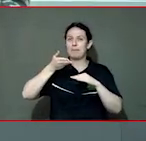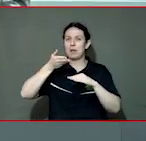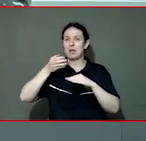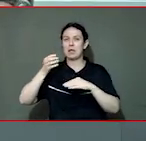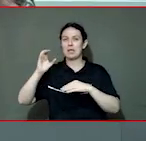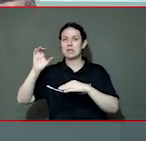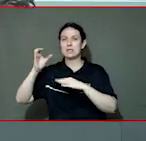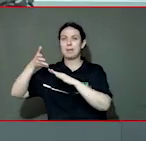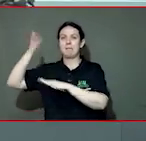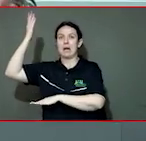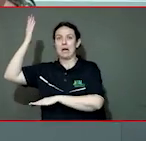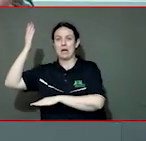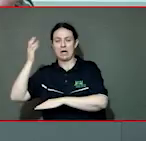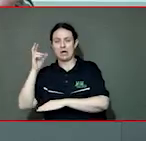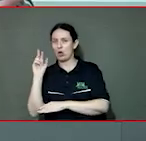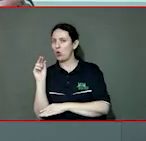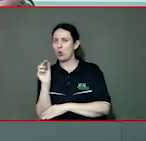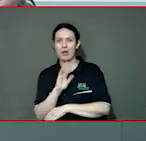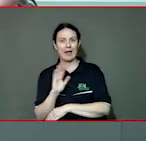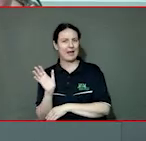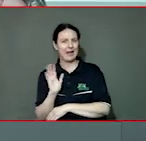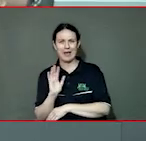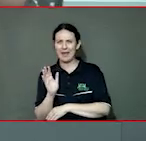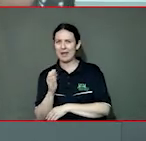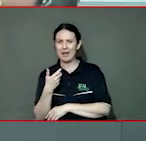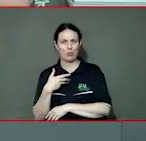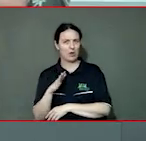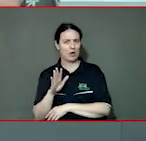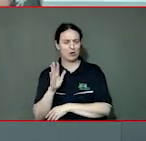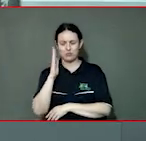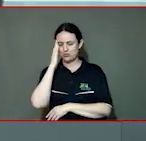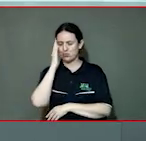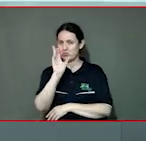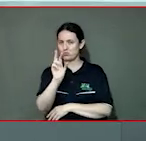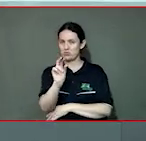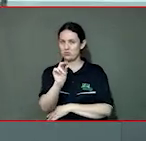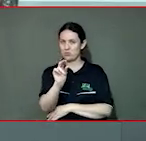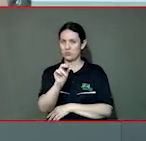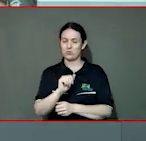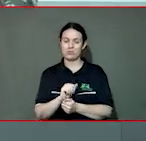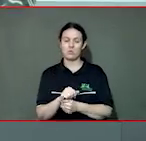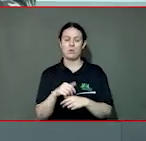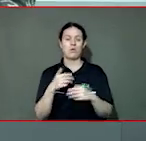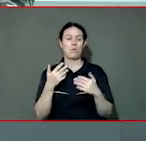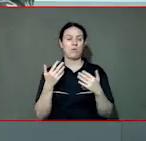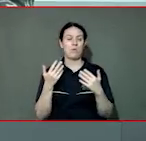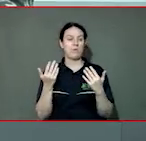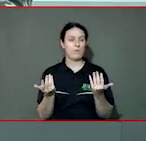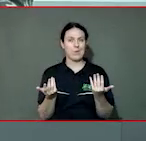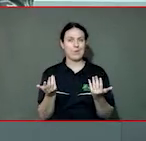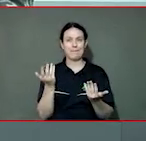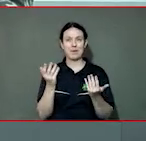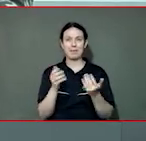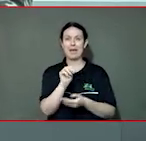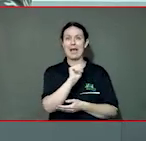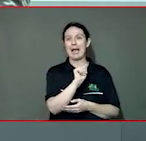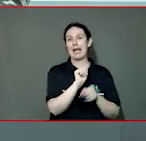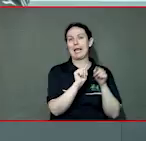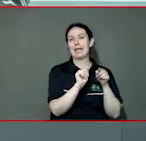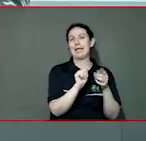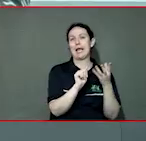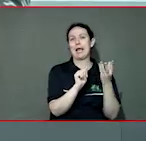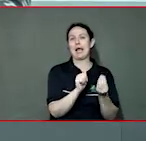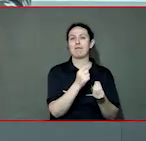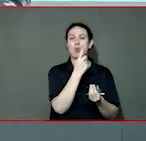the biggest one. We don't want to know that. And the same with, you can't tell us A has just